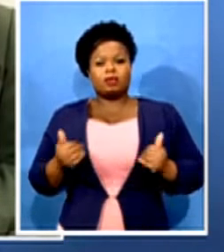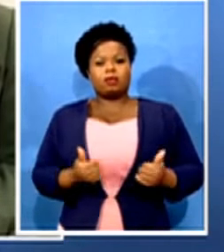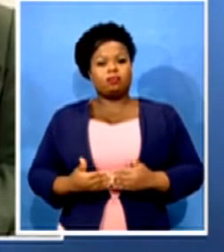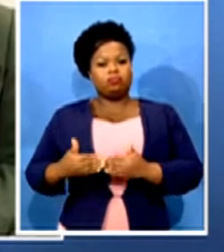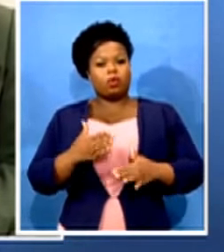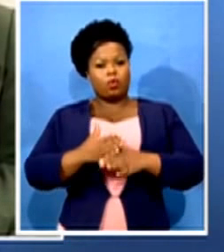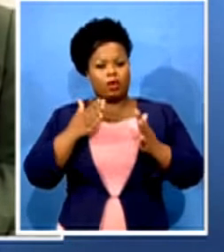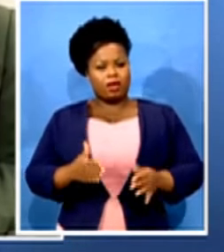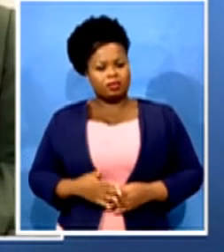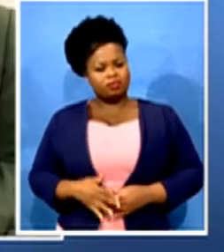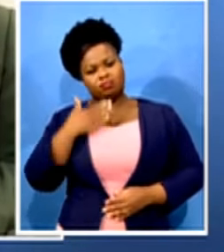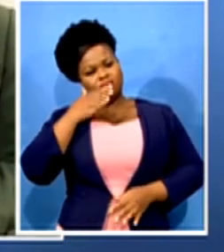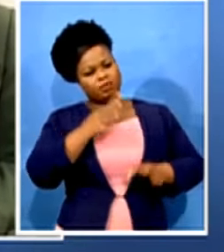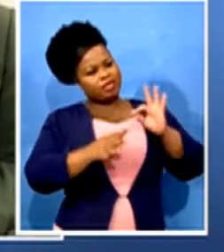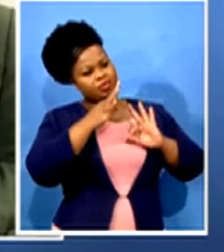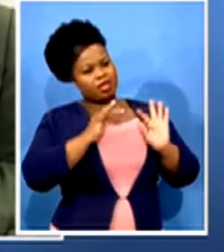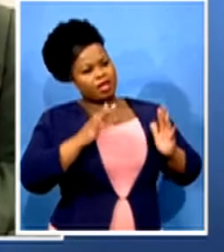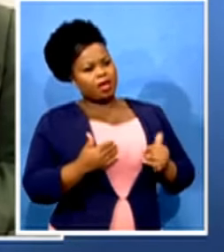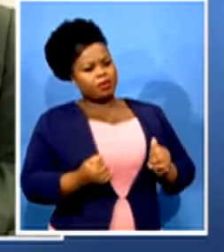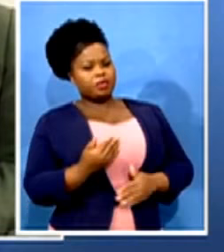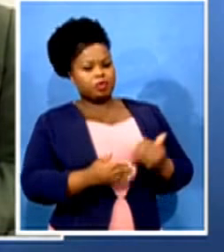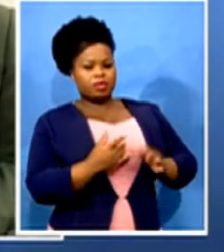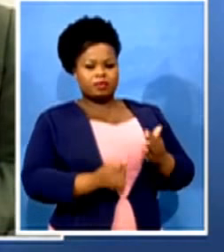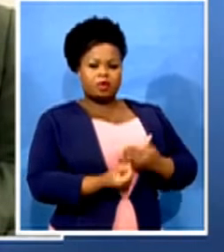this process is supposed to work.